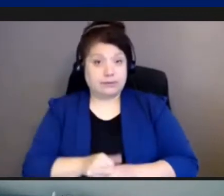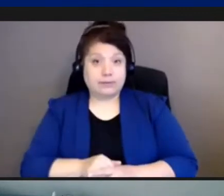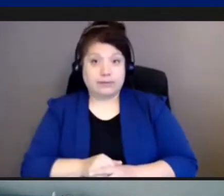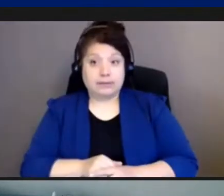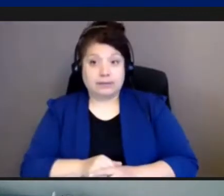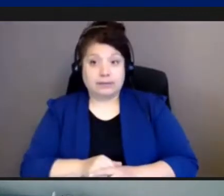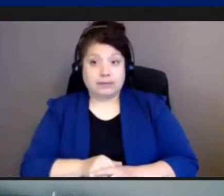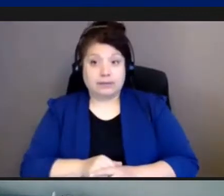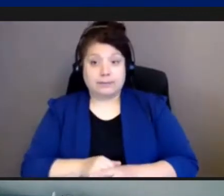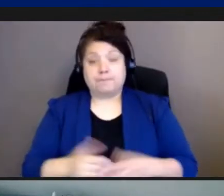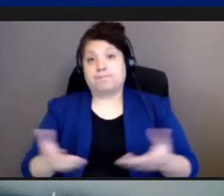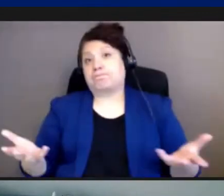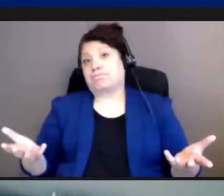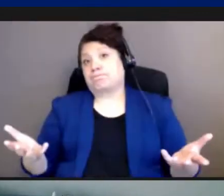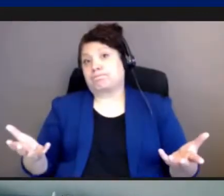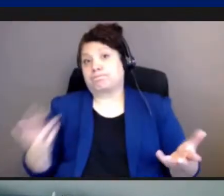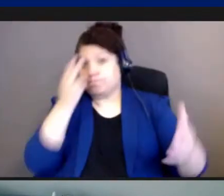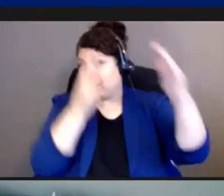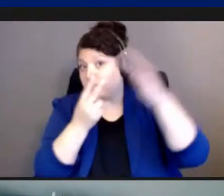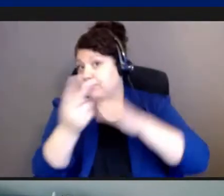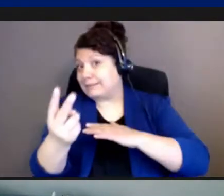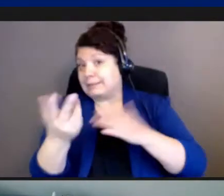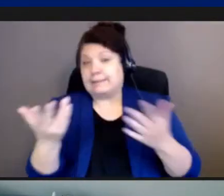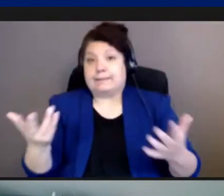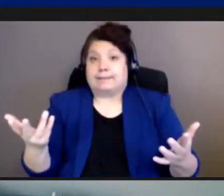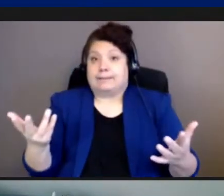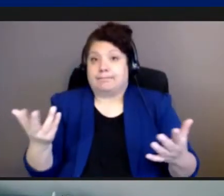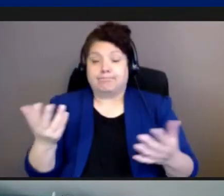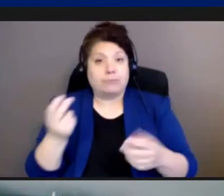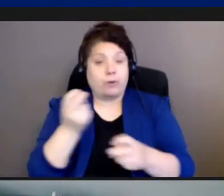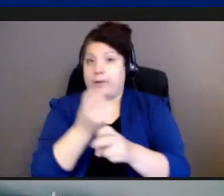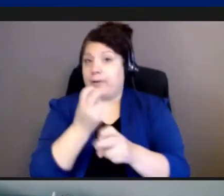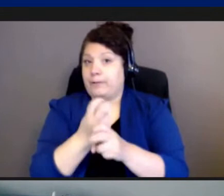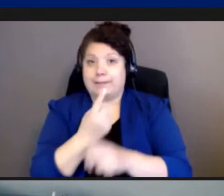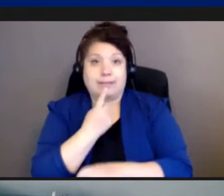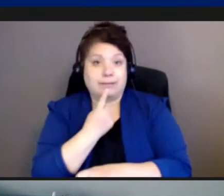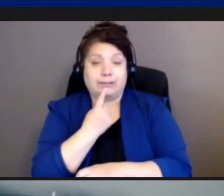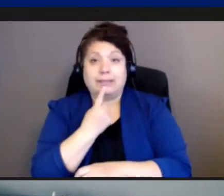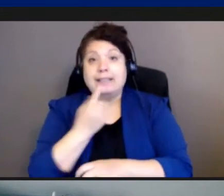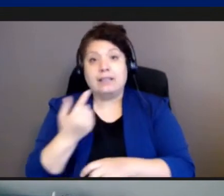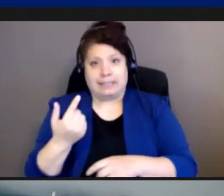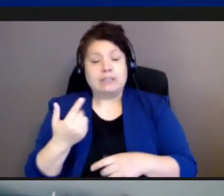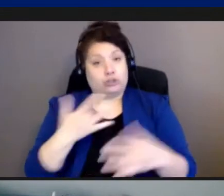It's impossible to say. That's the concern, that if